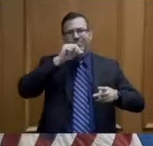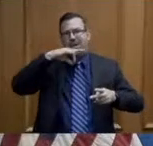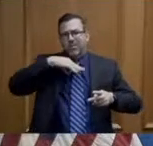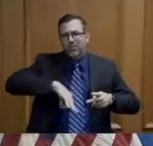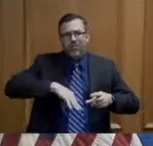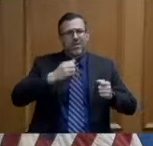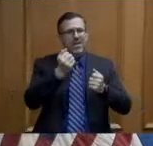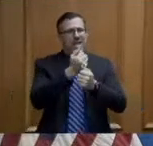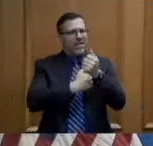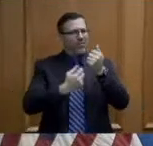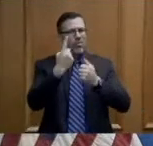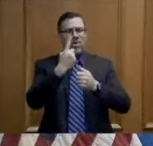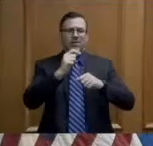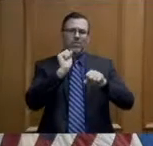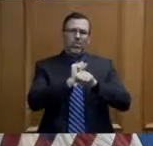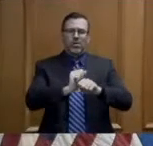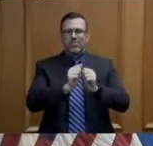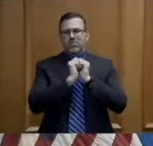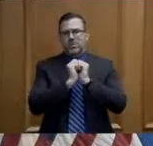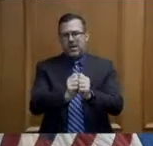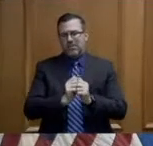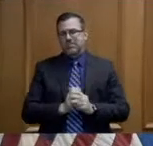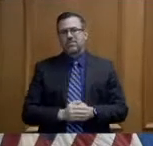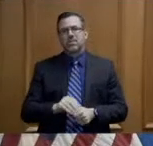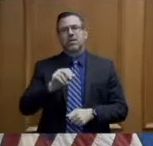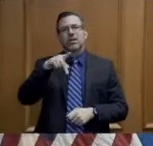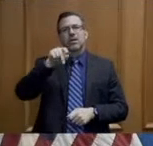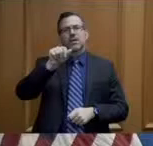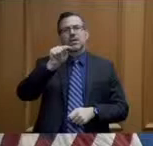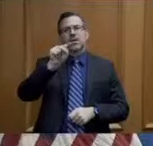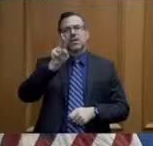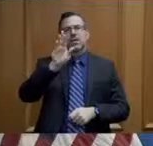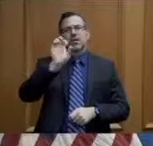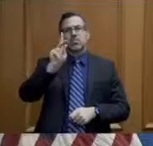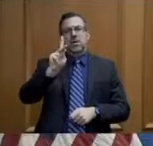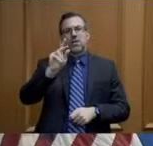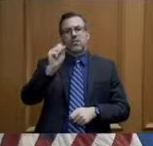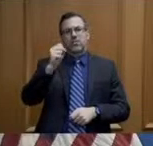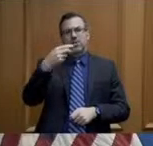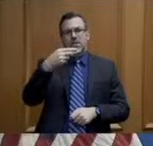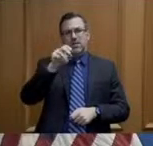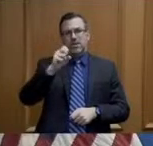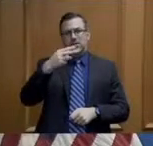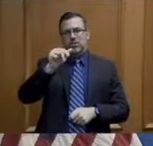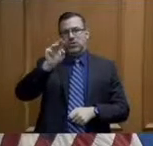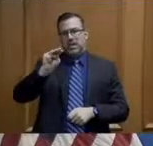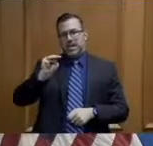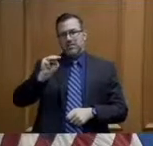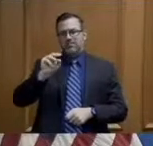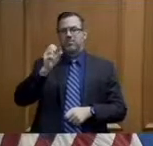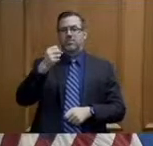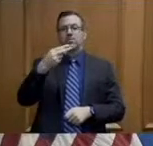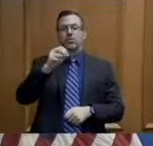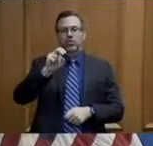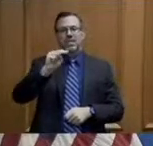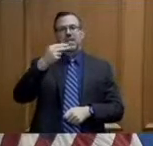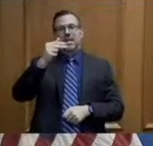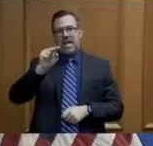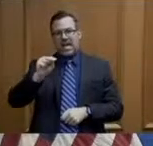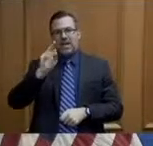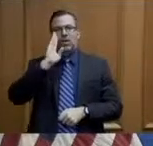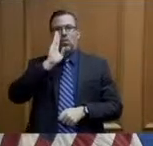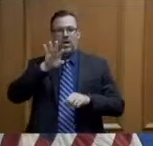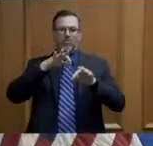We are doing assessments right now. Patrick Sheehan will give an update on our work there on the ground in that part of the